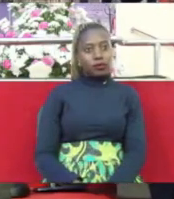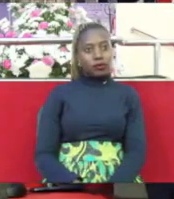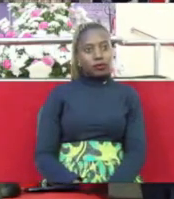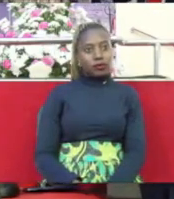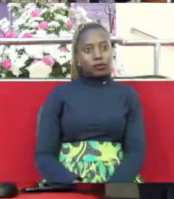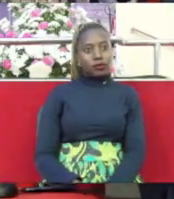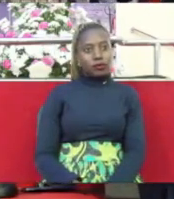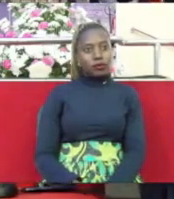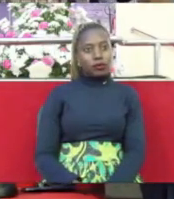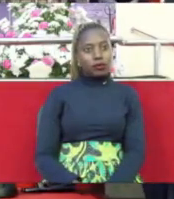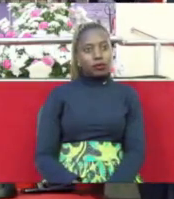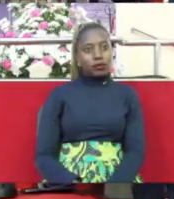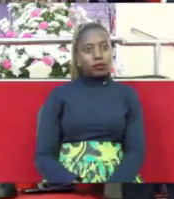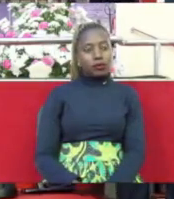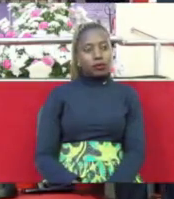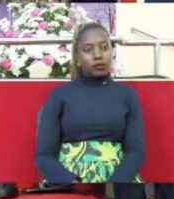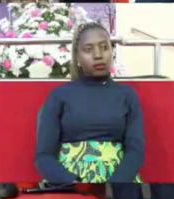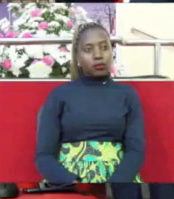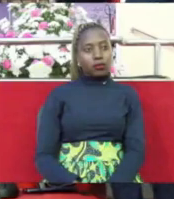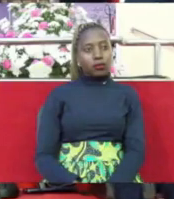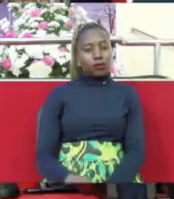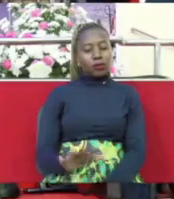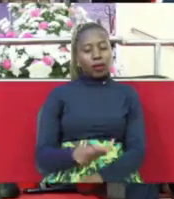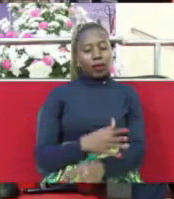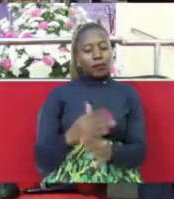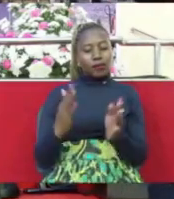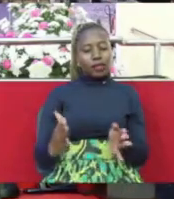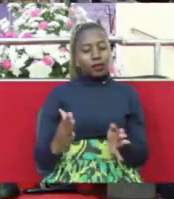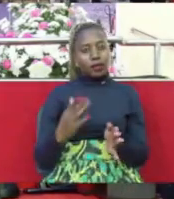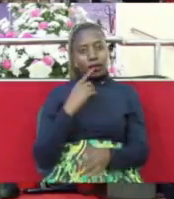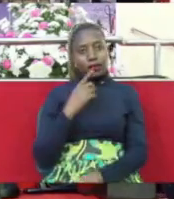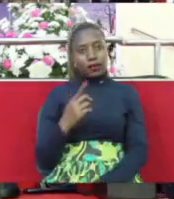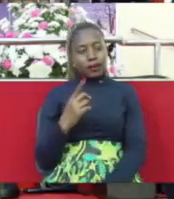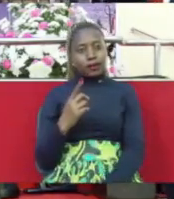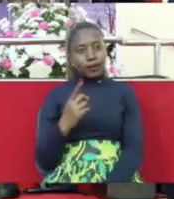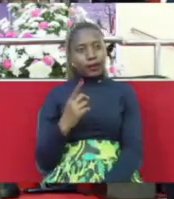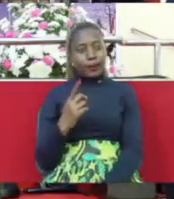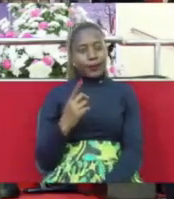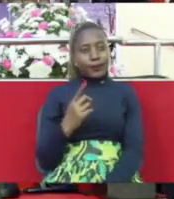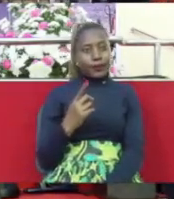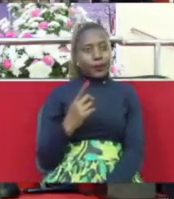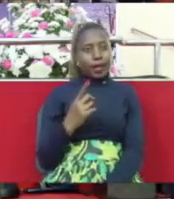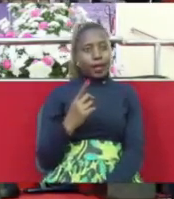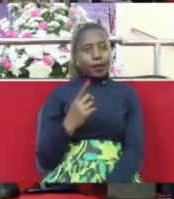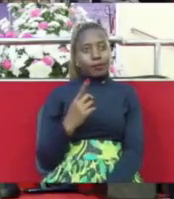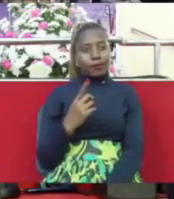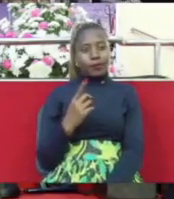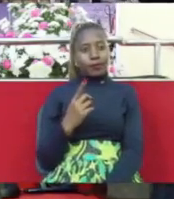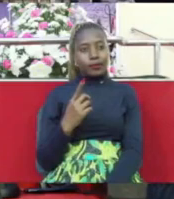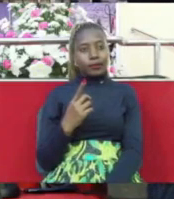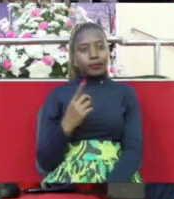hili, lakini ila wewe na yeye peke yenu. A singer sang a song that is very profound and he said, mwibaji akaiba wimbo mzuri na